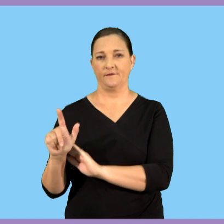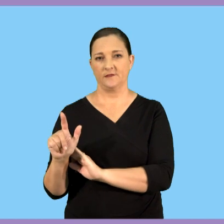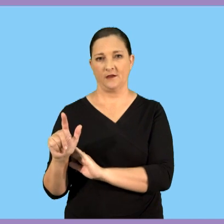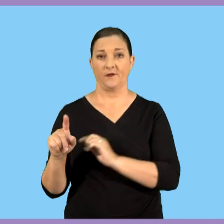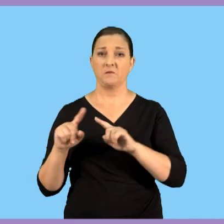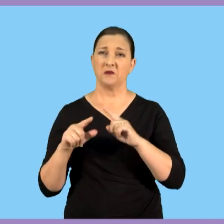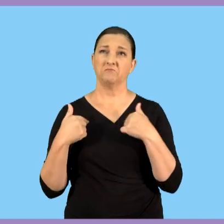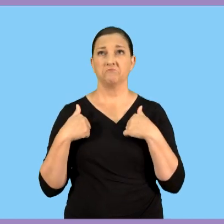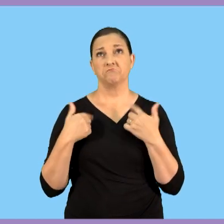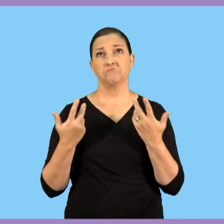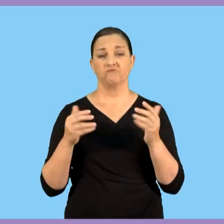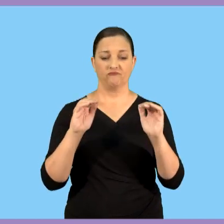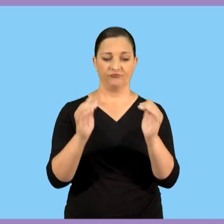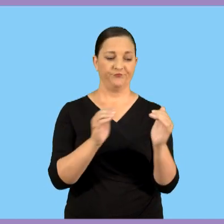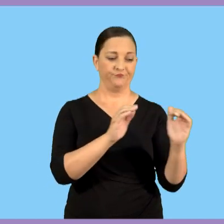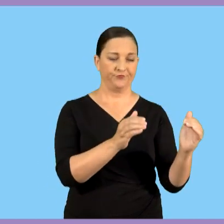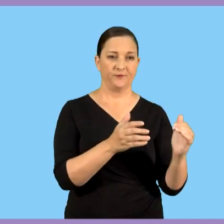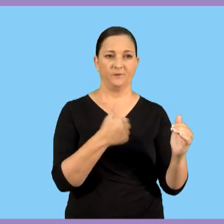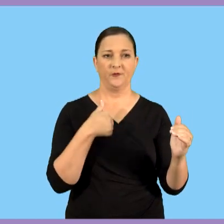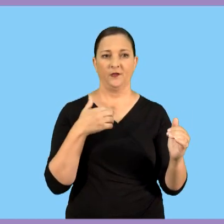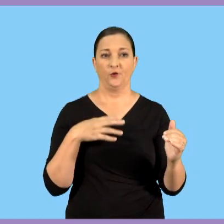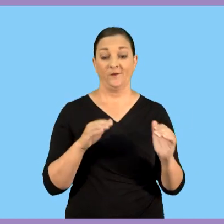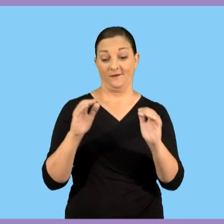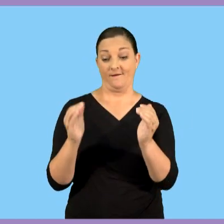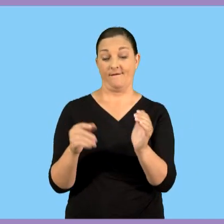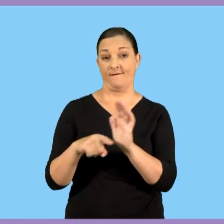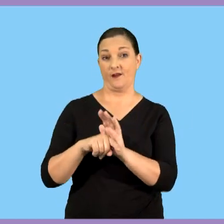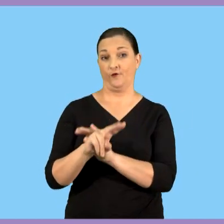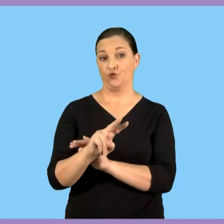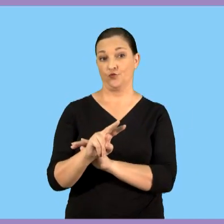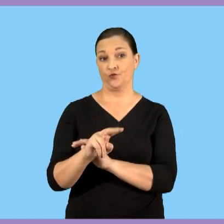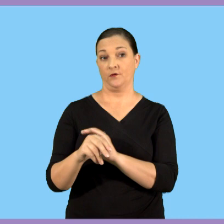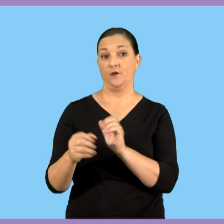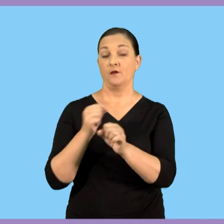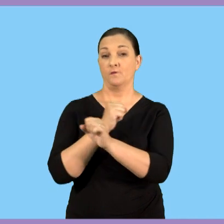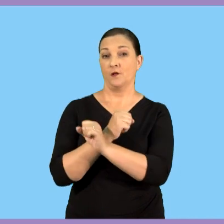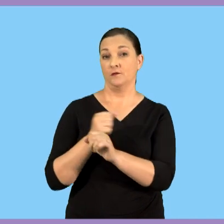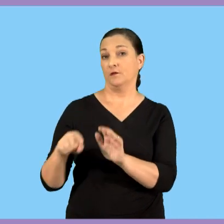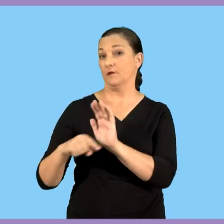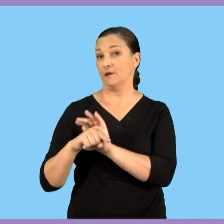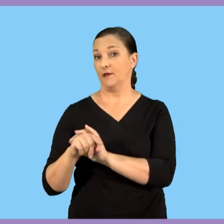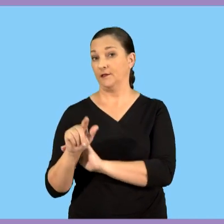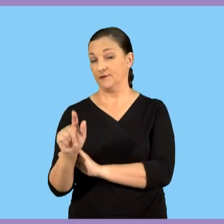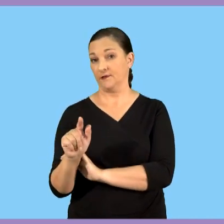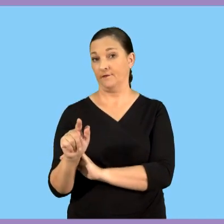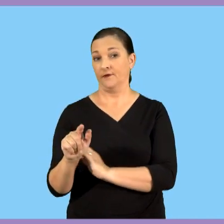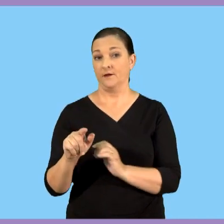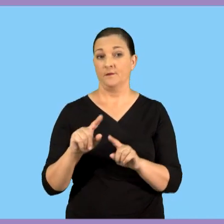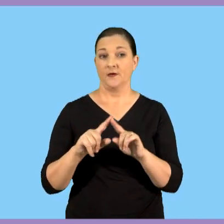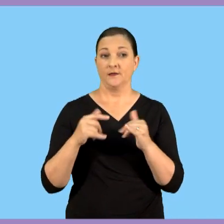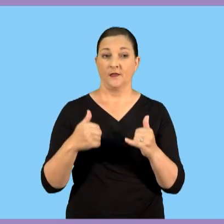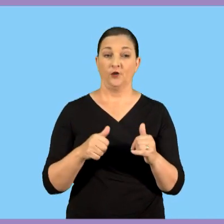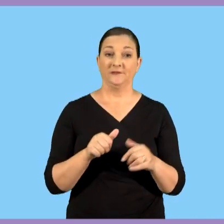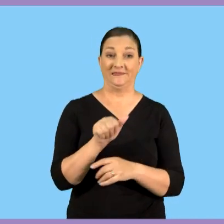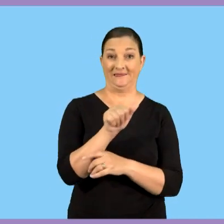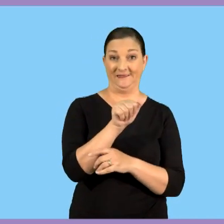I associate perhaps the negative 2 with the negative 7, that will leave me with 6 multiplied by. Now,